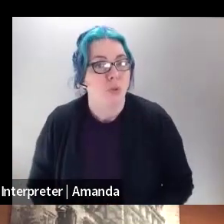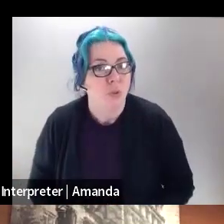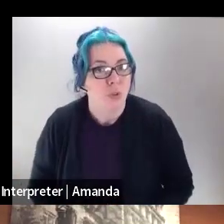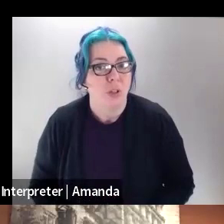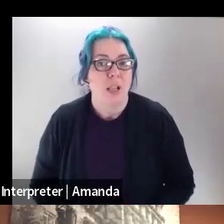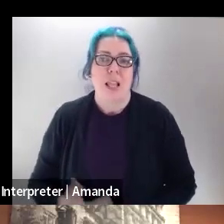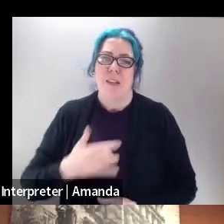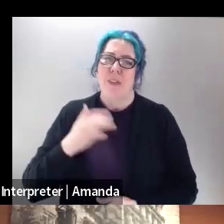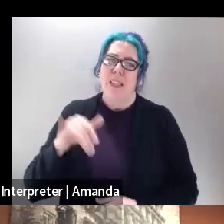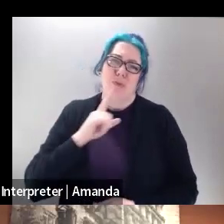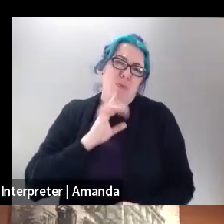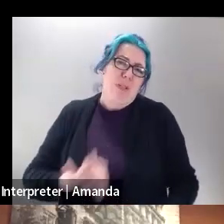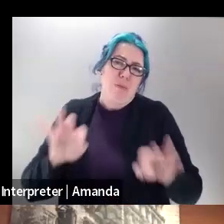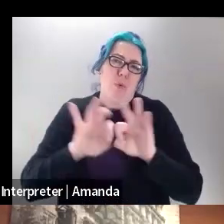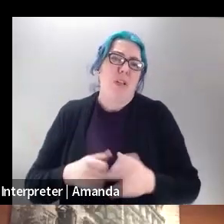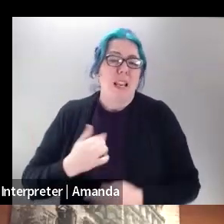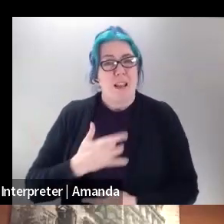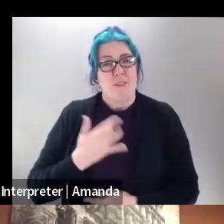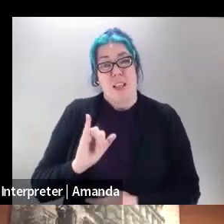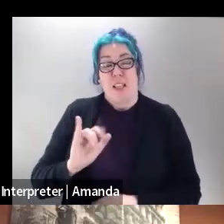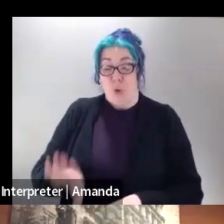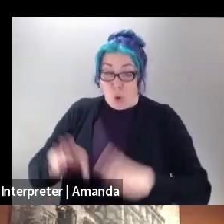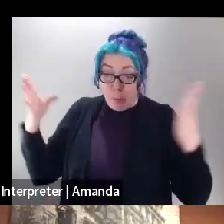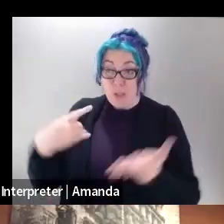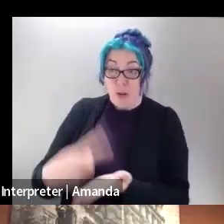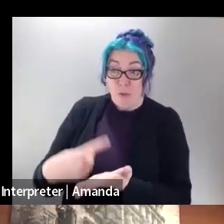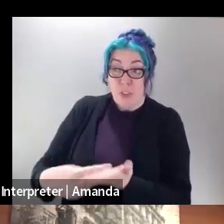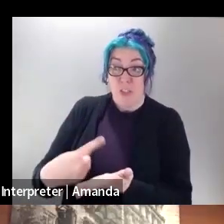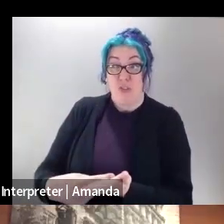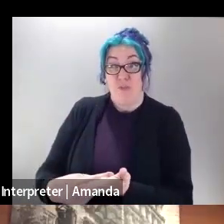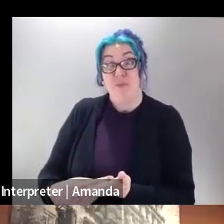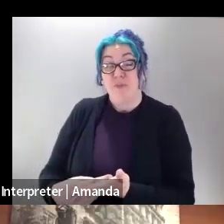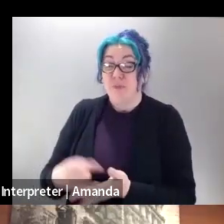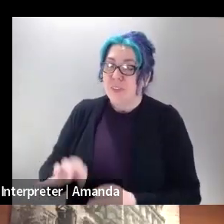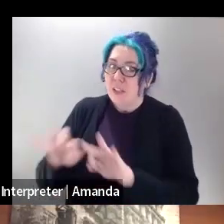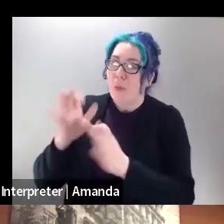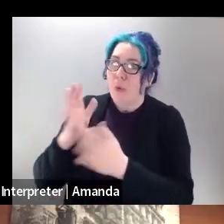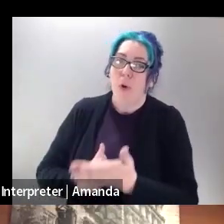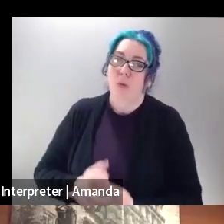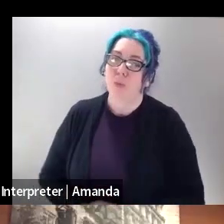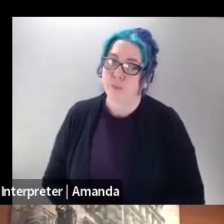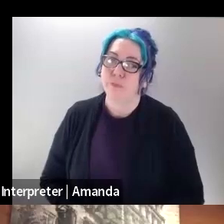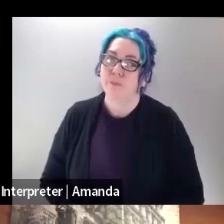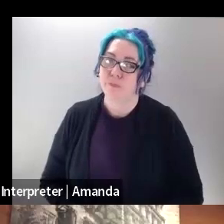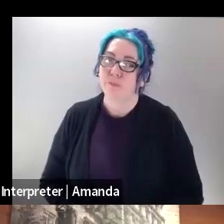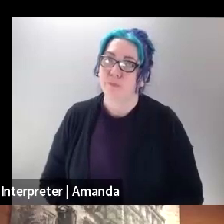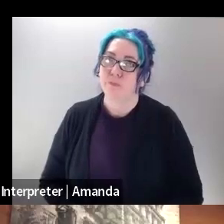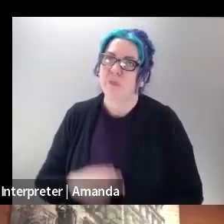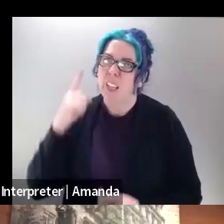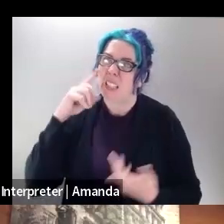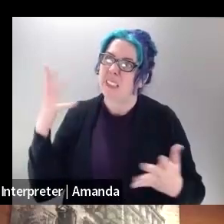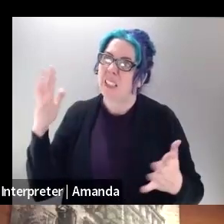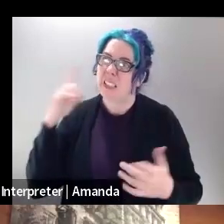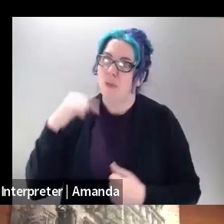me. But yeah, I think that can be the end of thought for me. Now